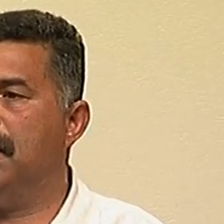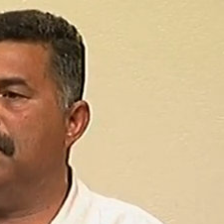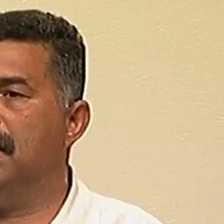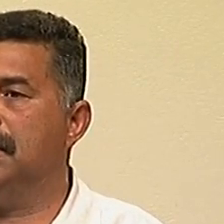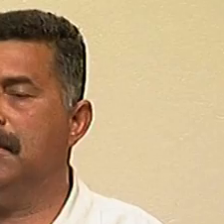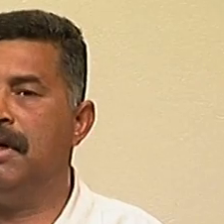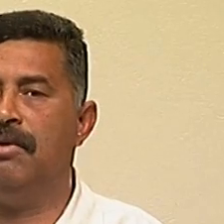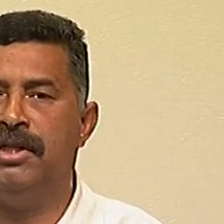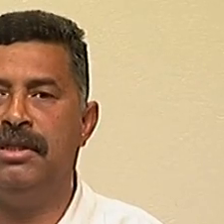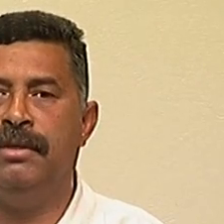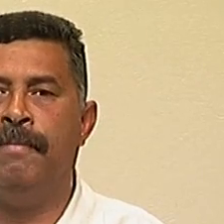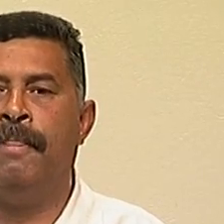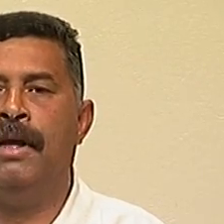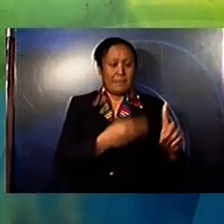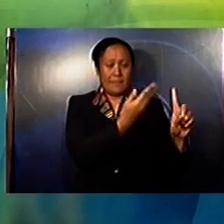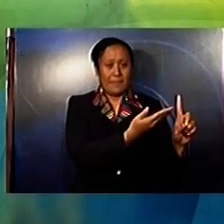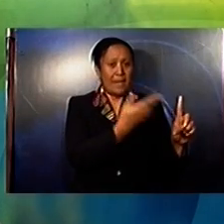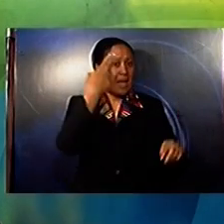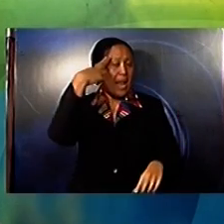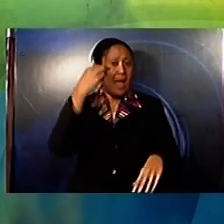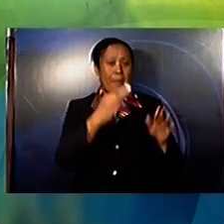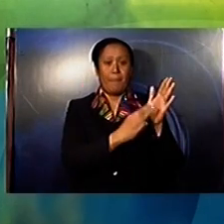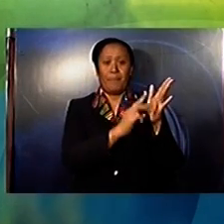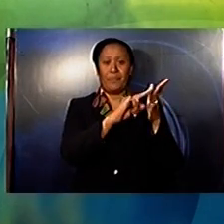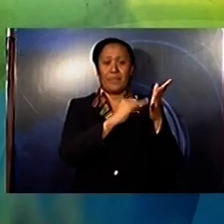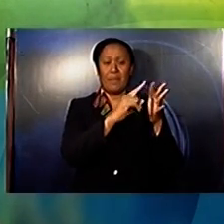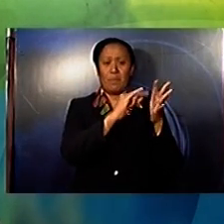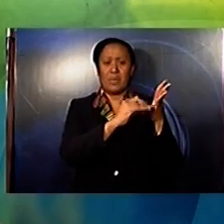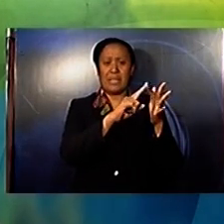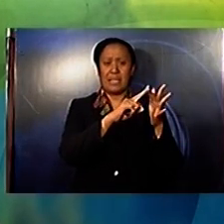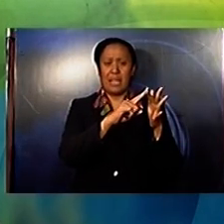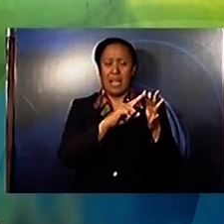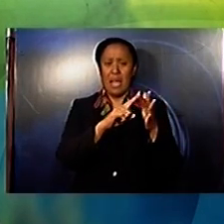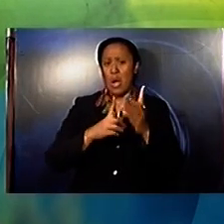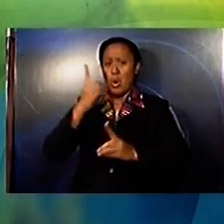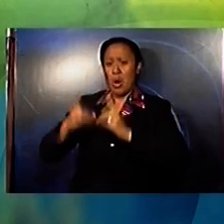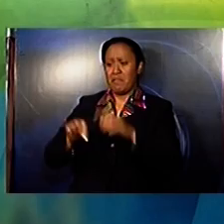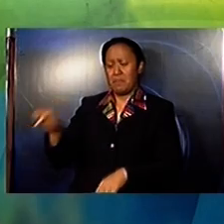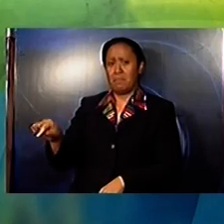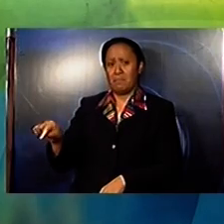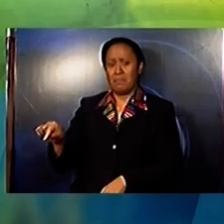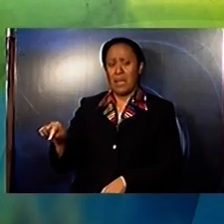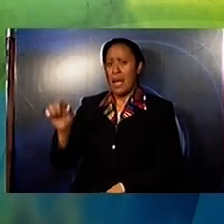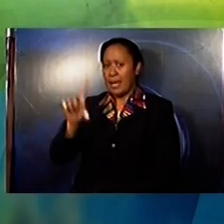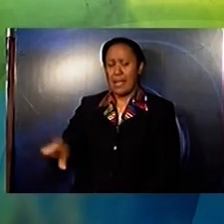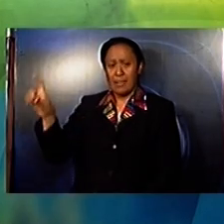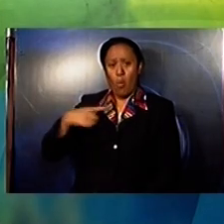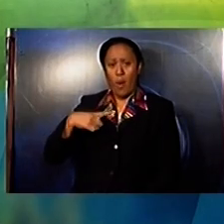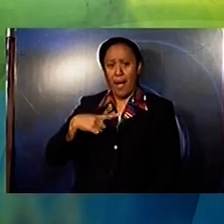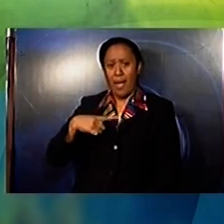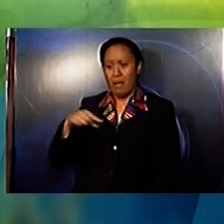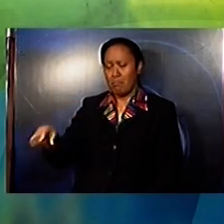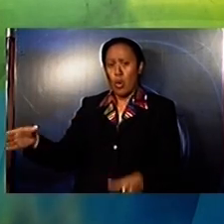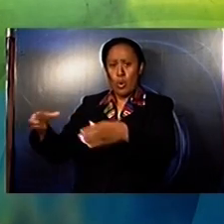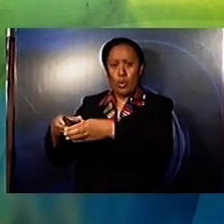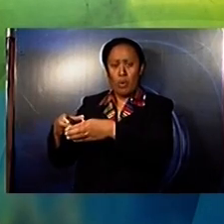the public emergency regulation. Col Tikoitoga said the conference was also cancelled as the Methodist Church did